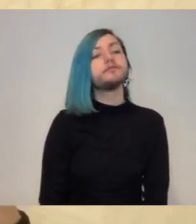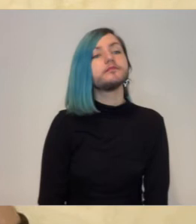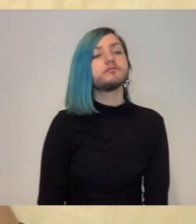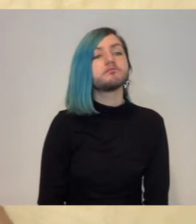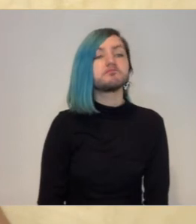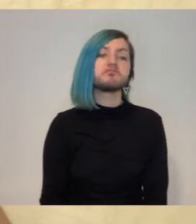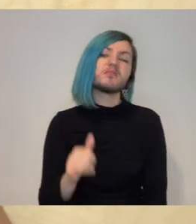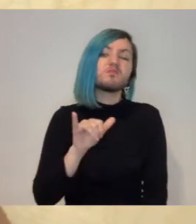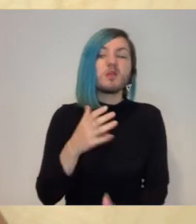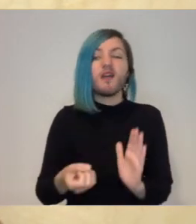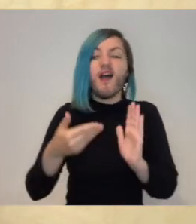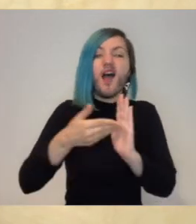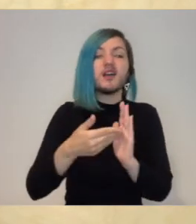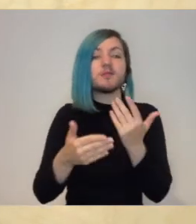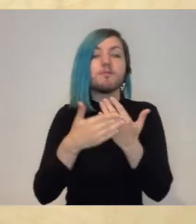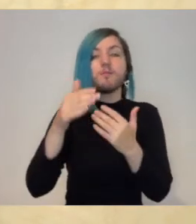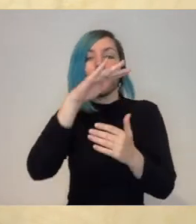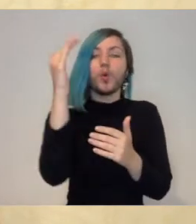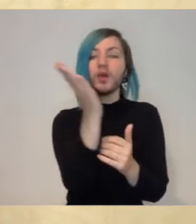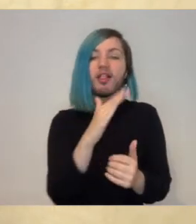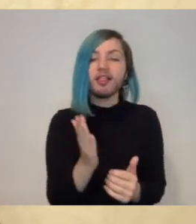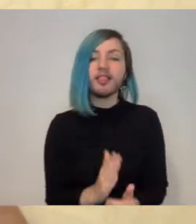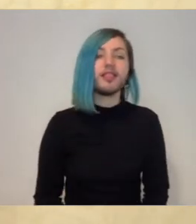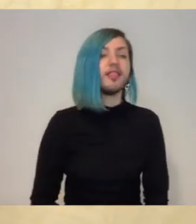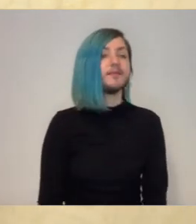Maybe even a bit more wiggly this time.